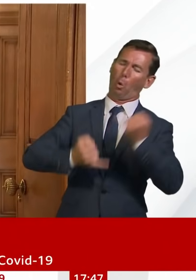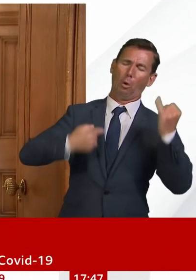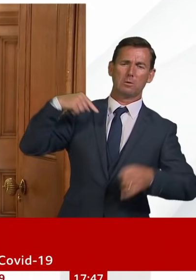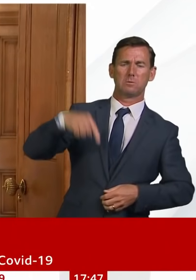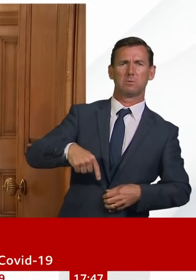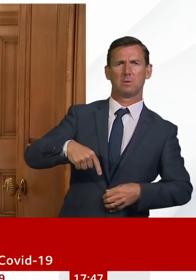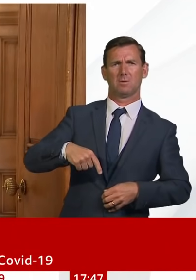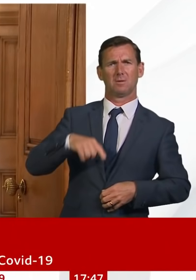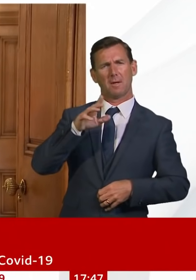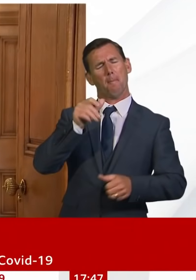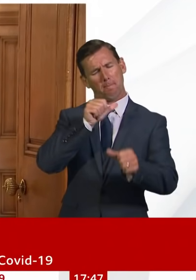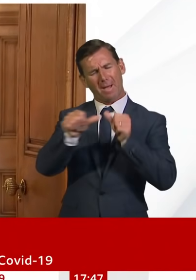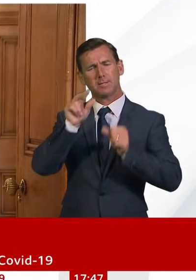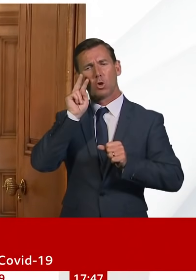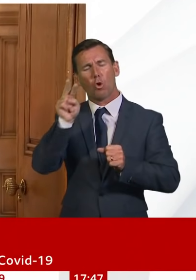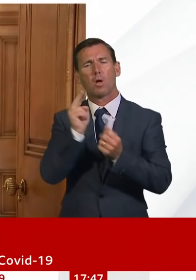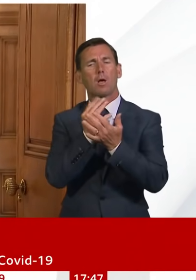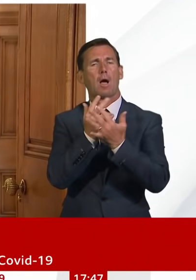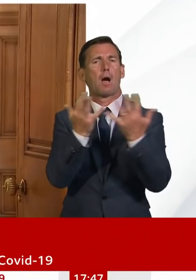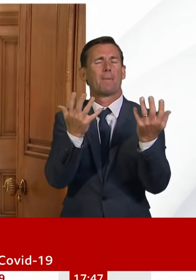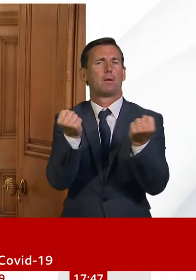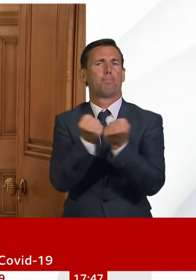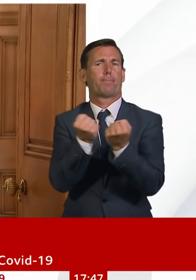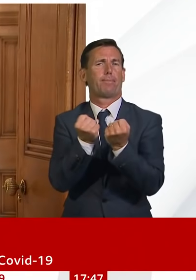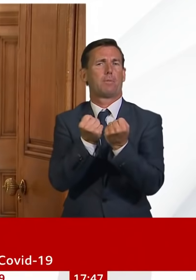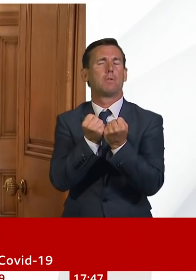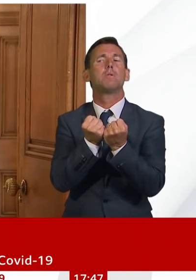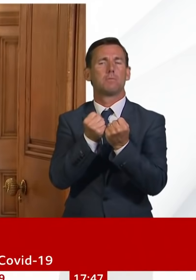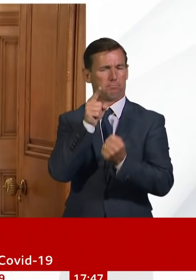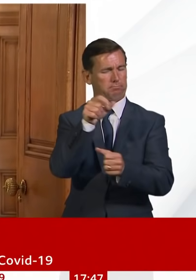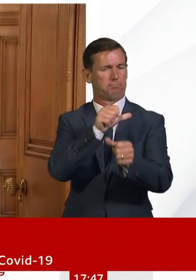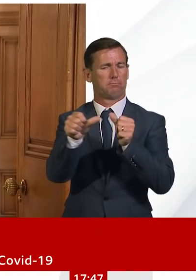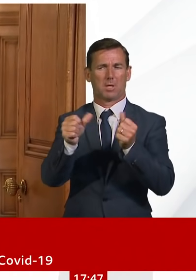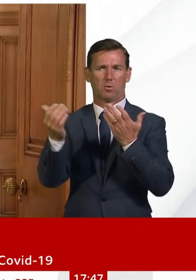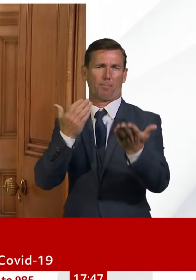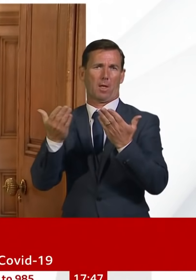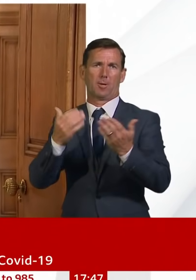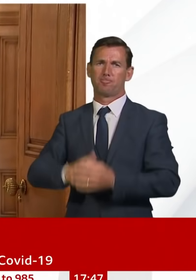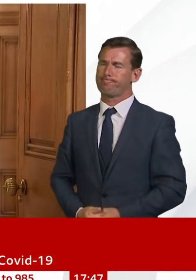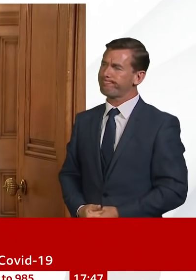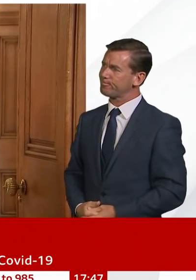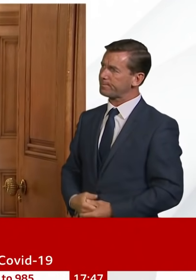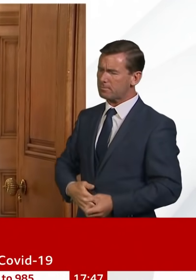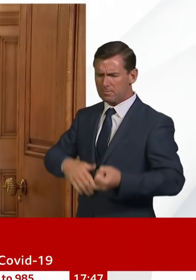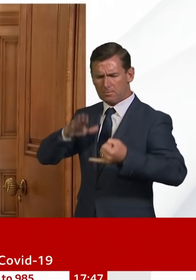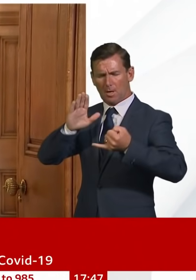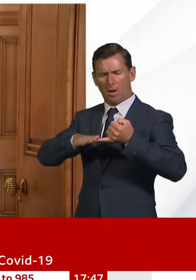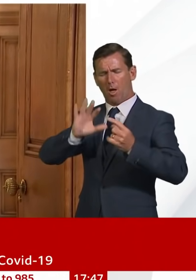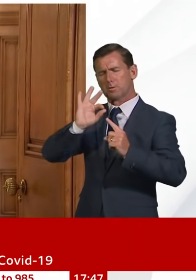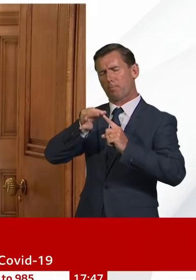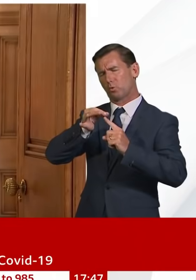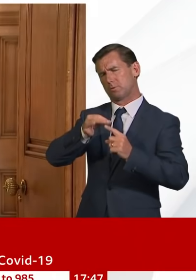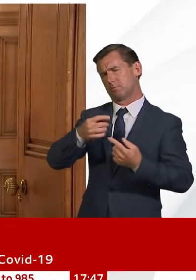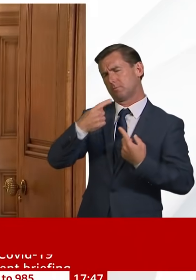population is the right way to look at those information. The final point I'd make is that at the start of